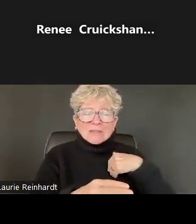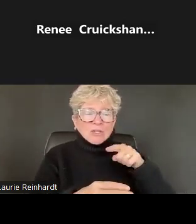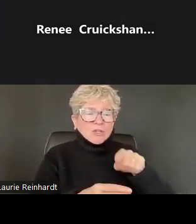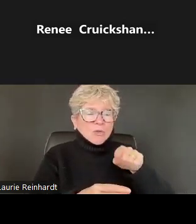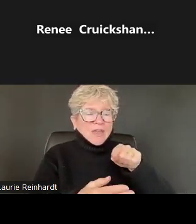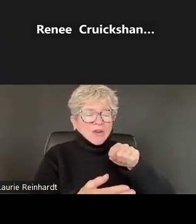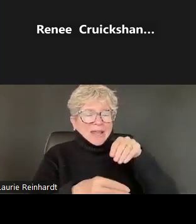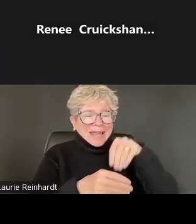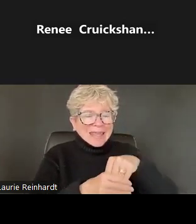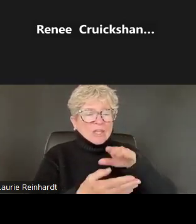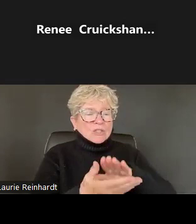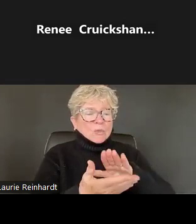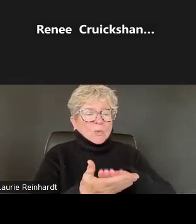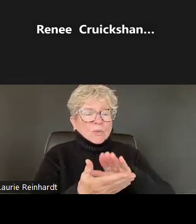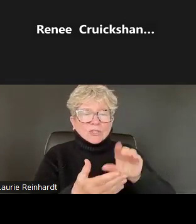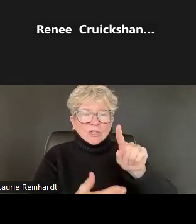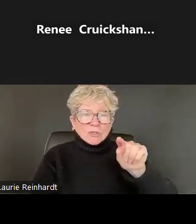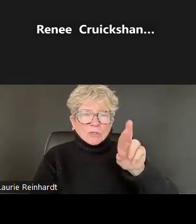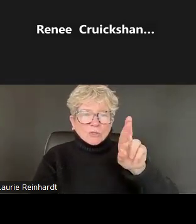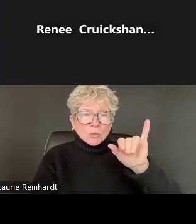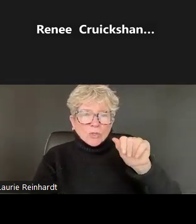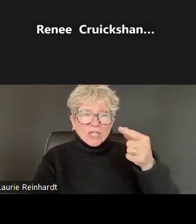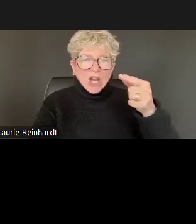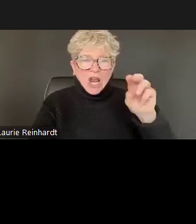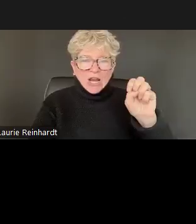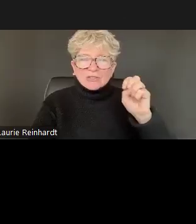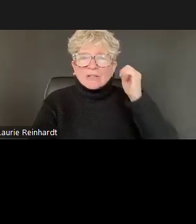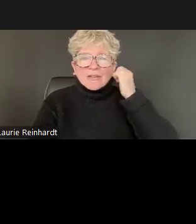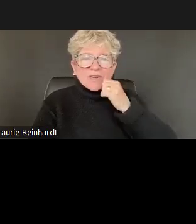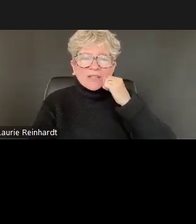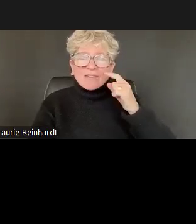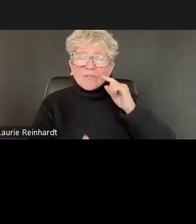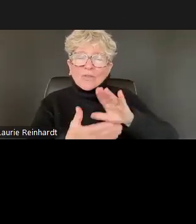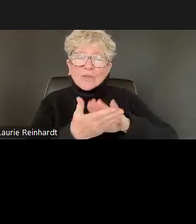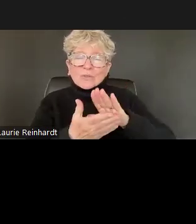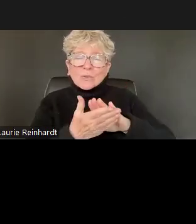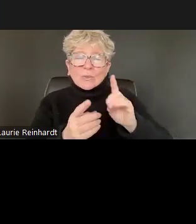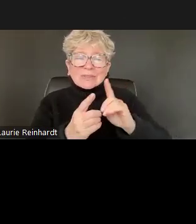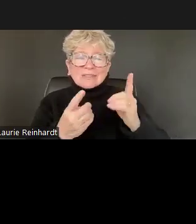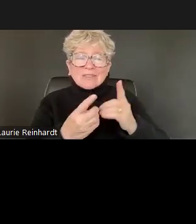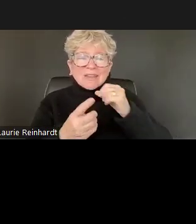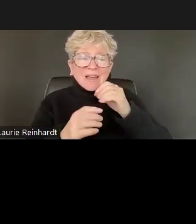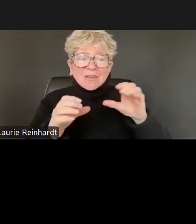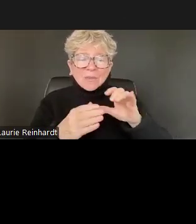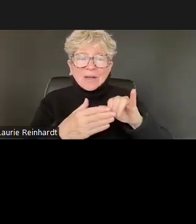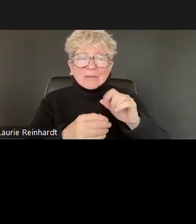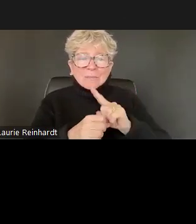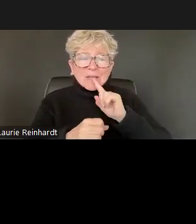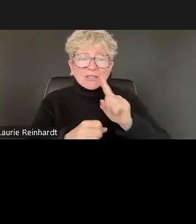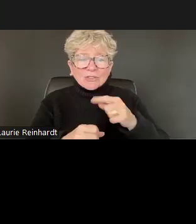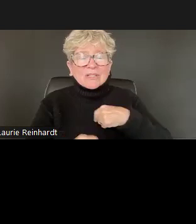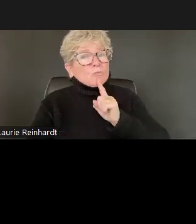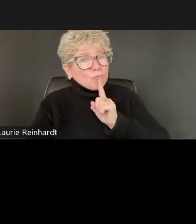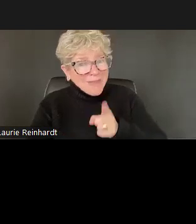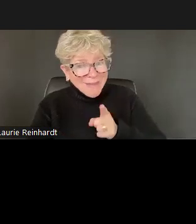day. But for those districts that don't have it, I can assure you to at the panel, it is real.